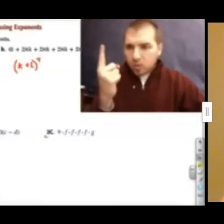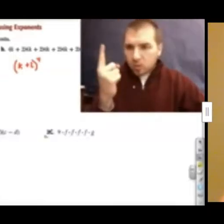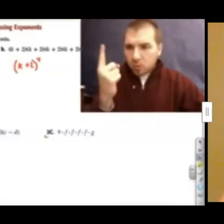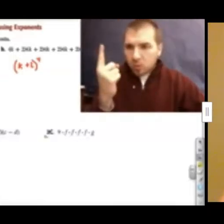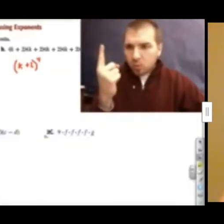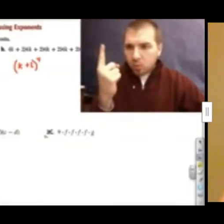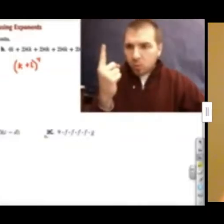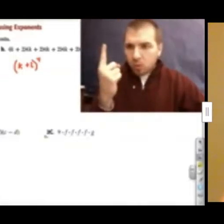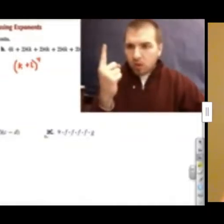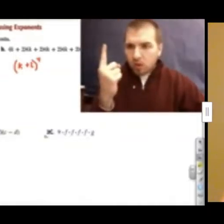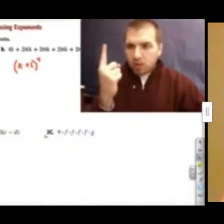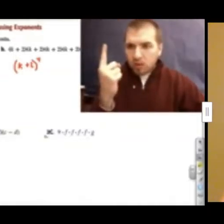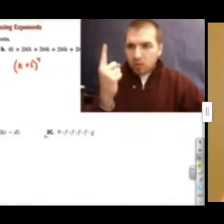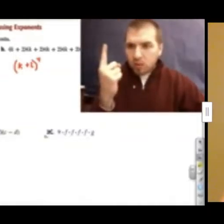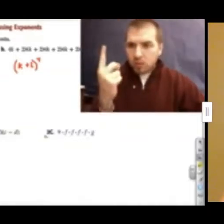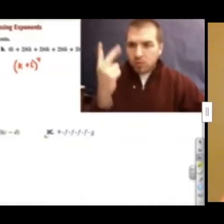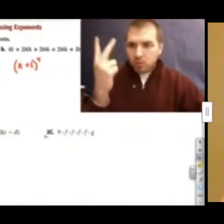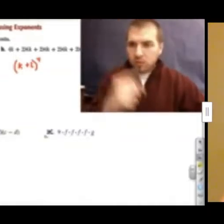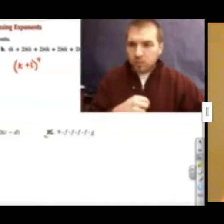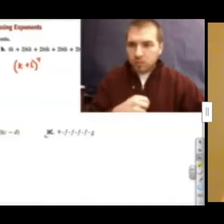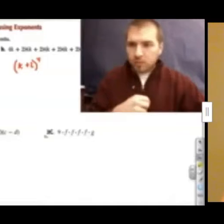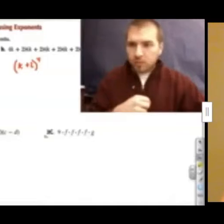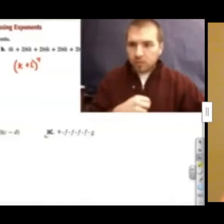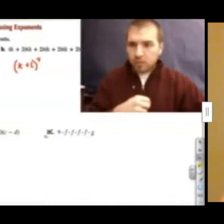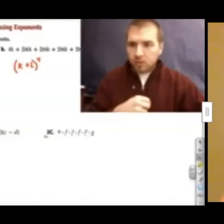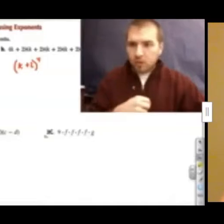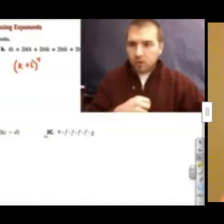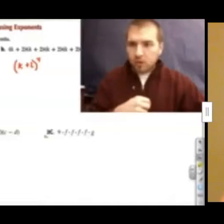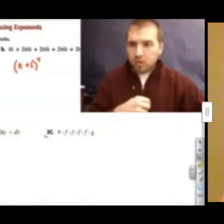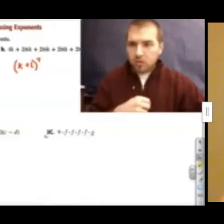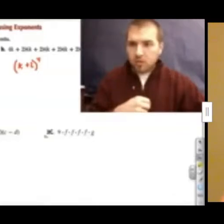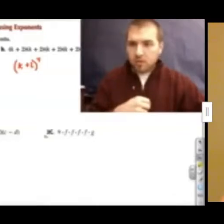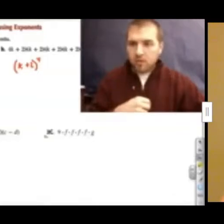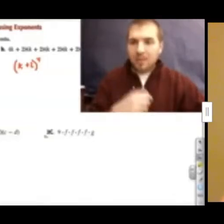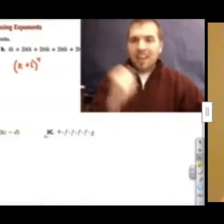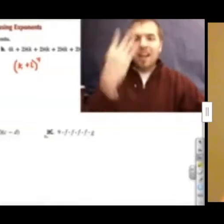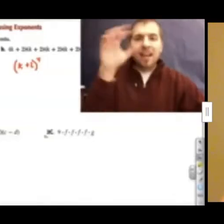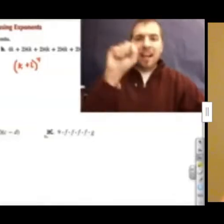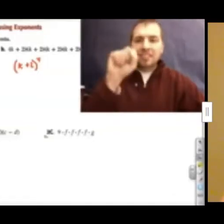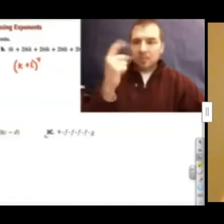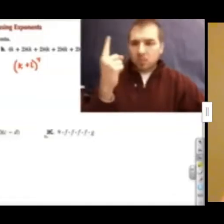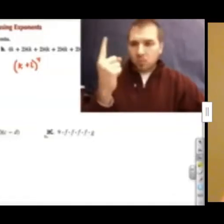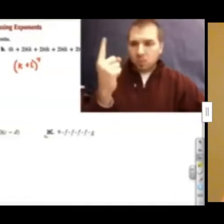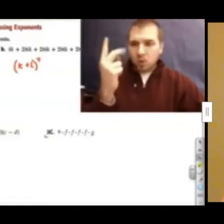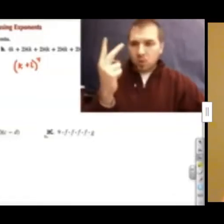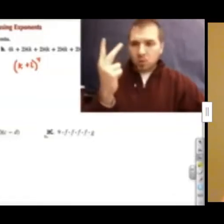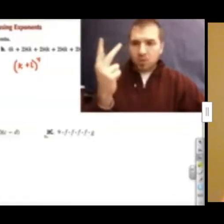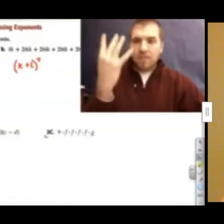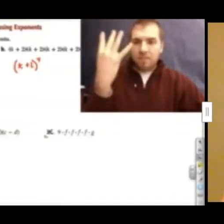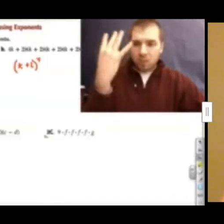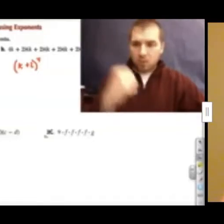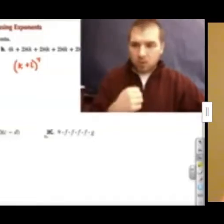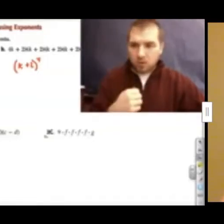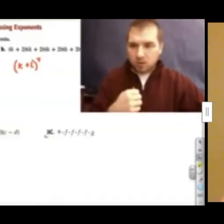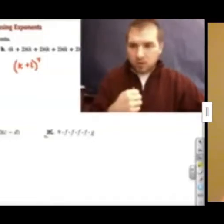has multiple bases, but let's see. We have 5 with to the 1st power. We don't have to write that. We have r. There are 2